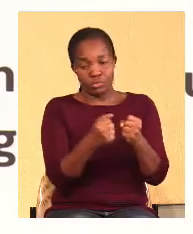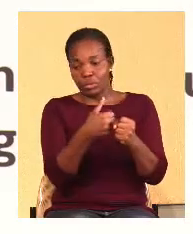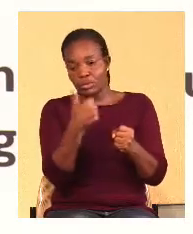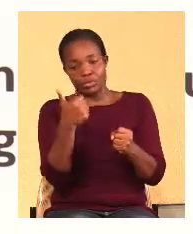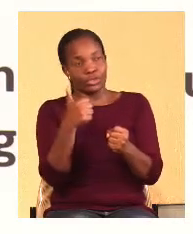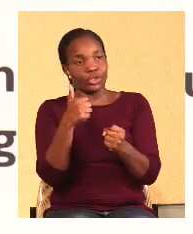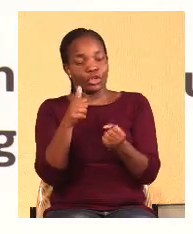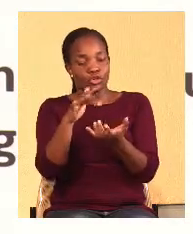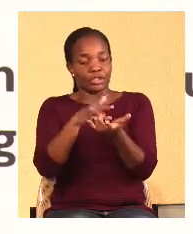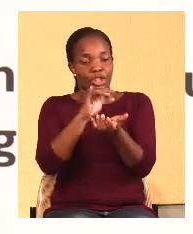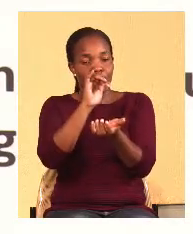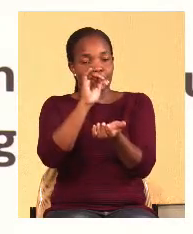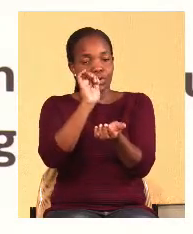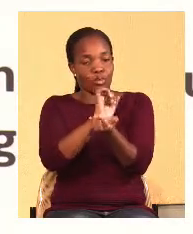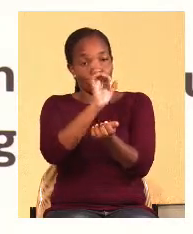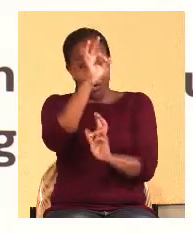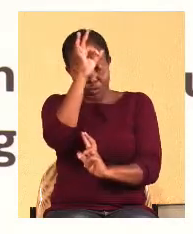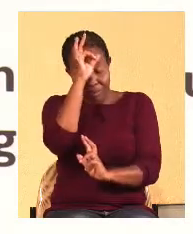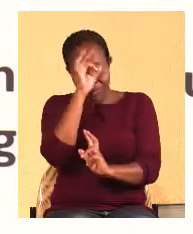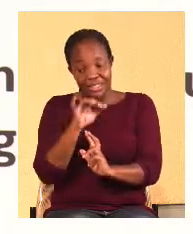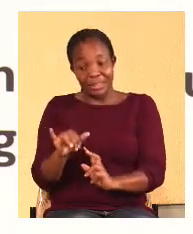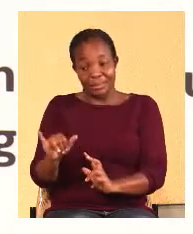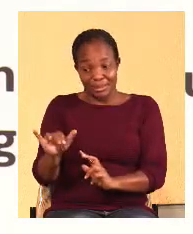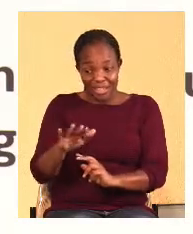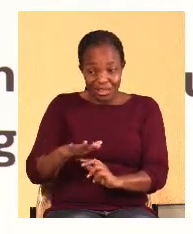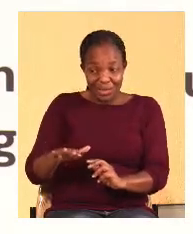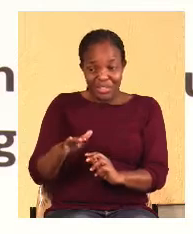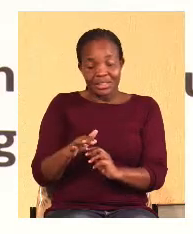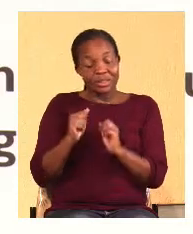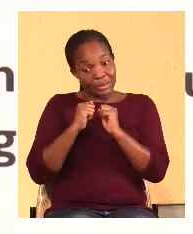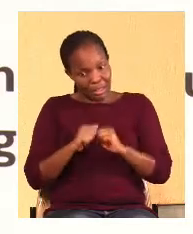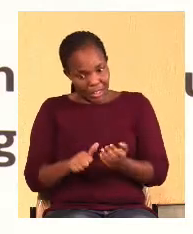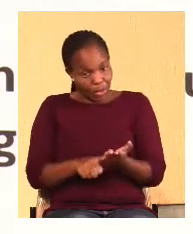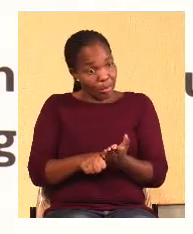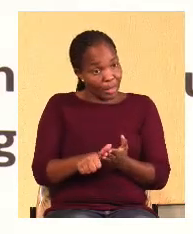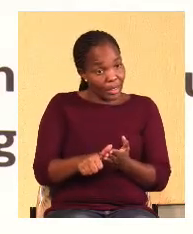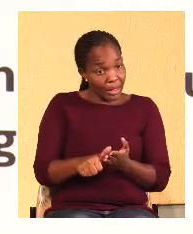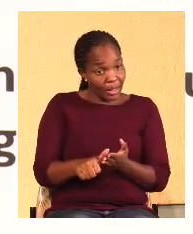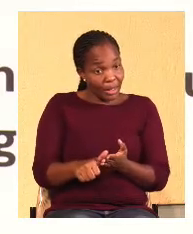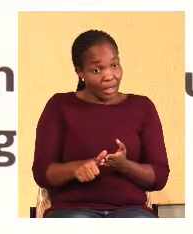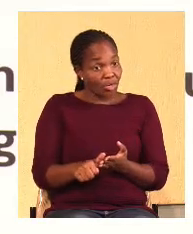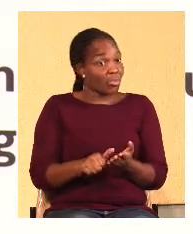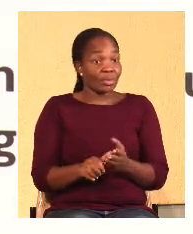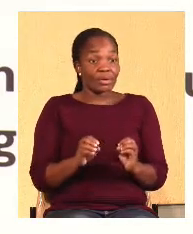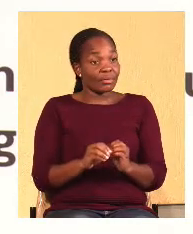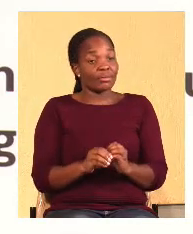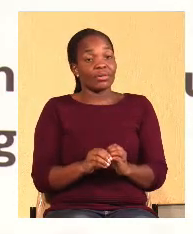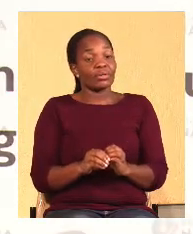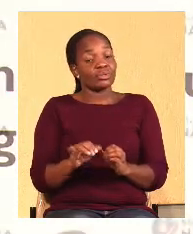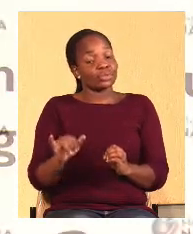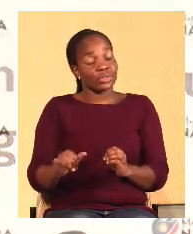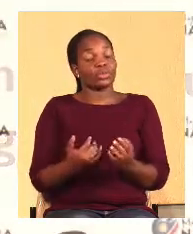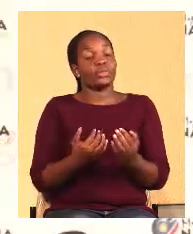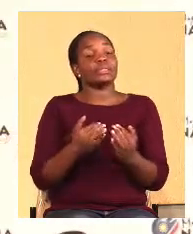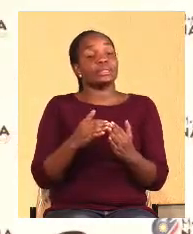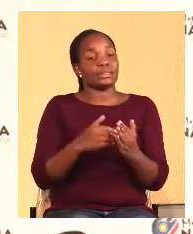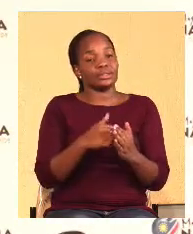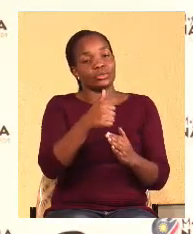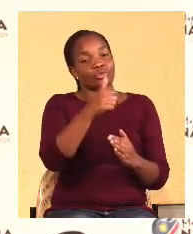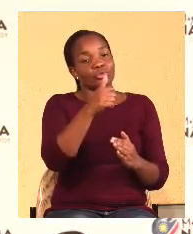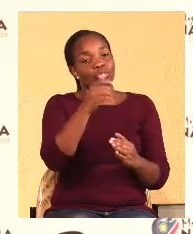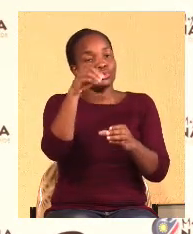and arrangements would be made for payment. Okay. So, and I think just people just need to find ways of complying with the regulations. Mm-hmm. Mr.